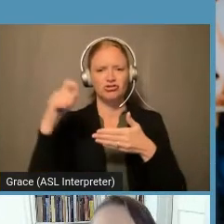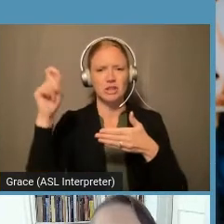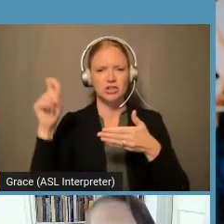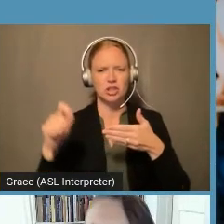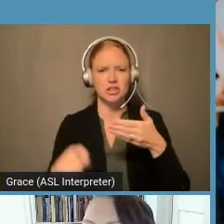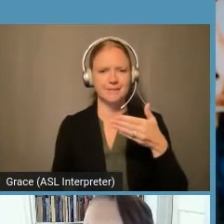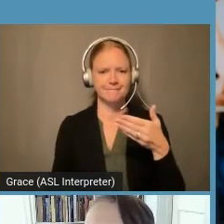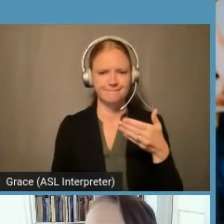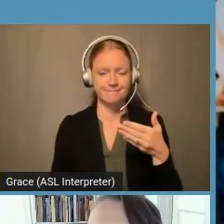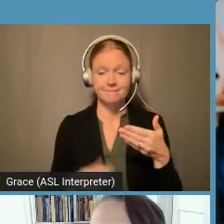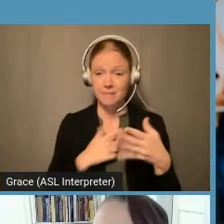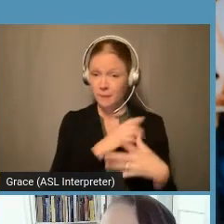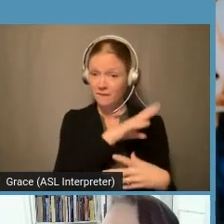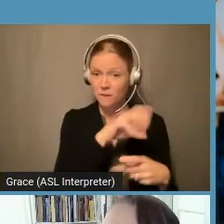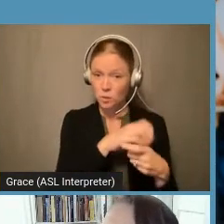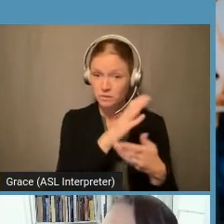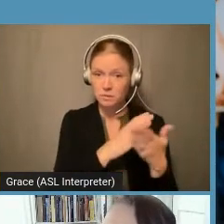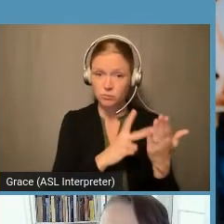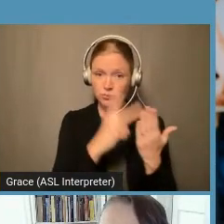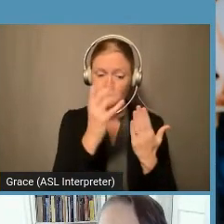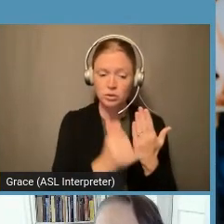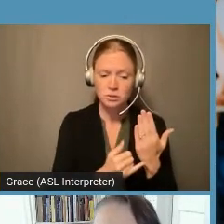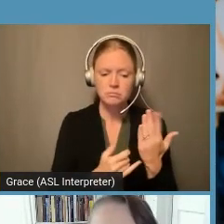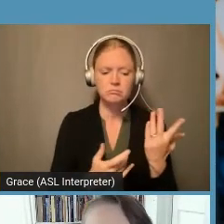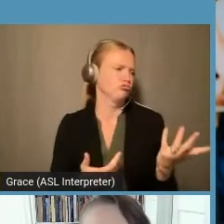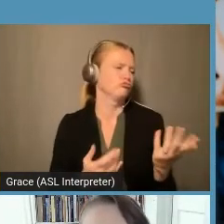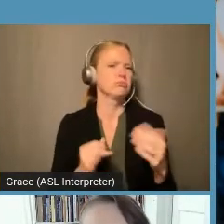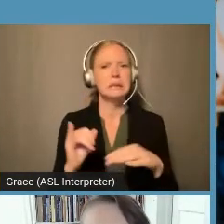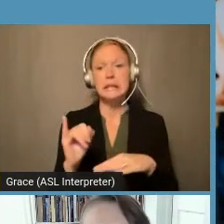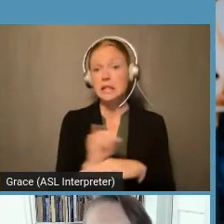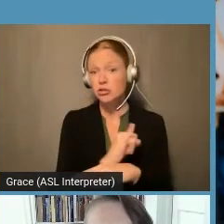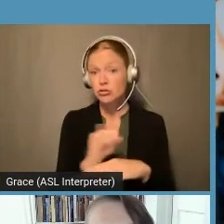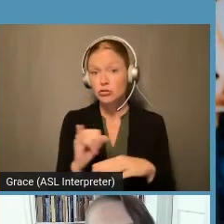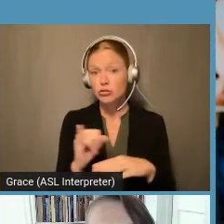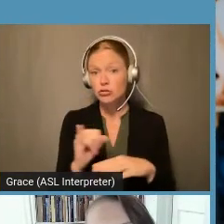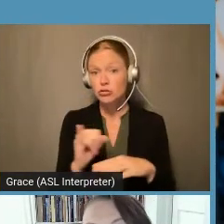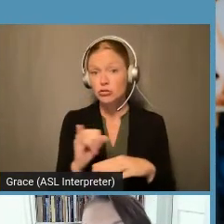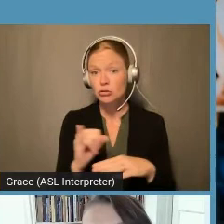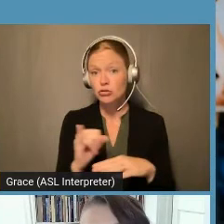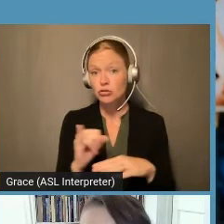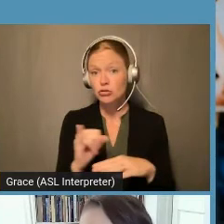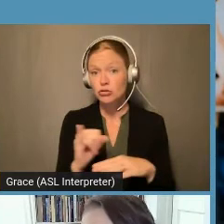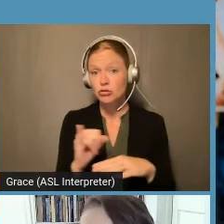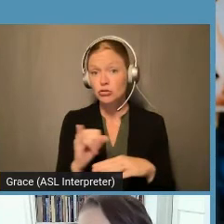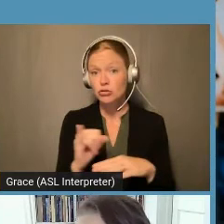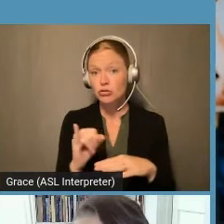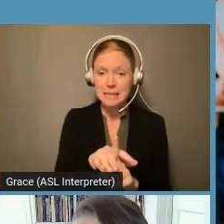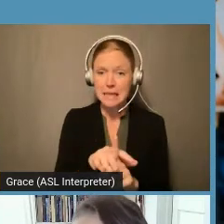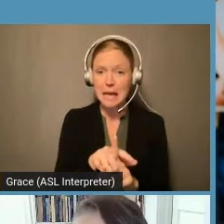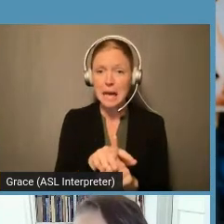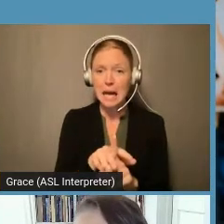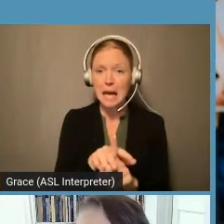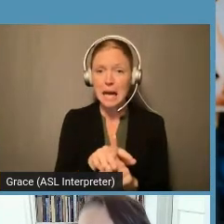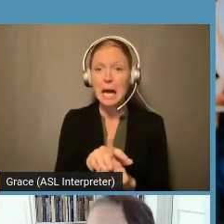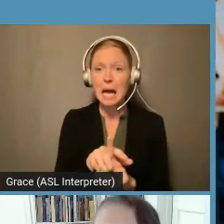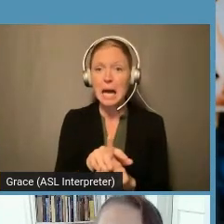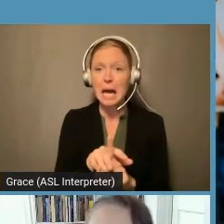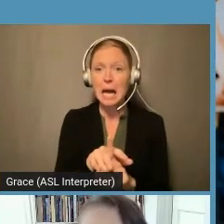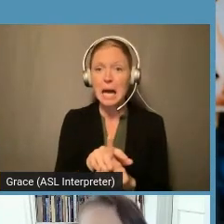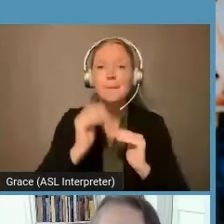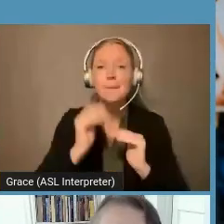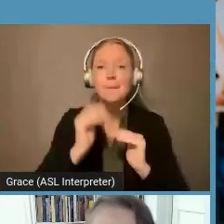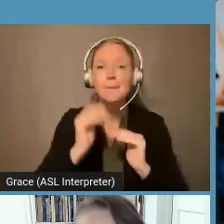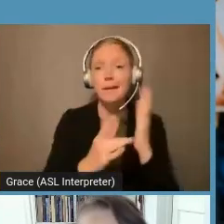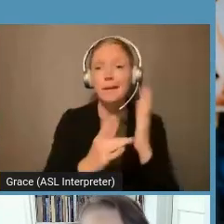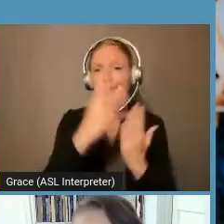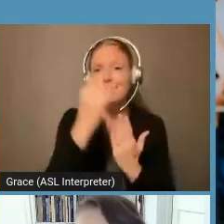been a part of projects where, an intern is assigned to build a technical project, and they might have a